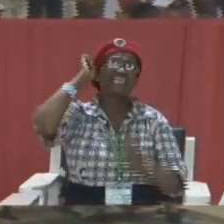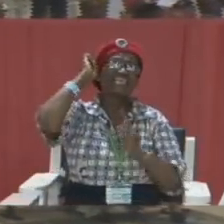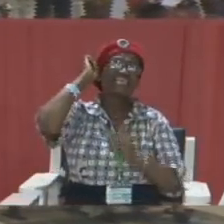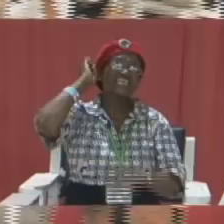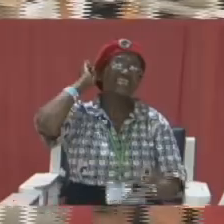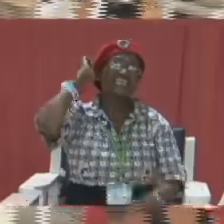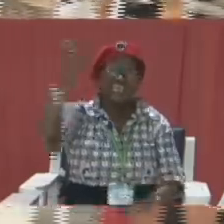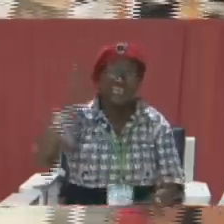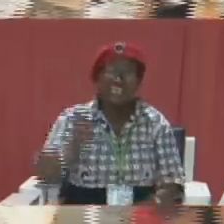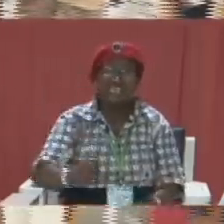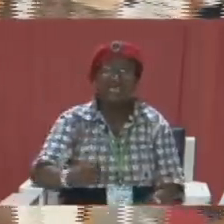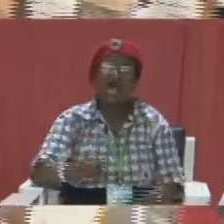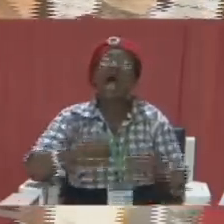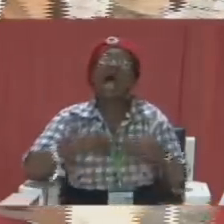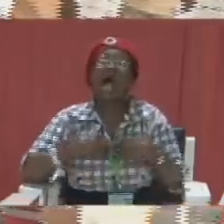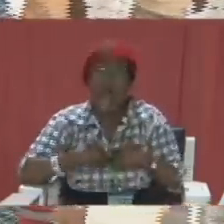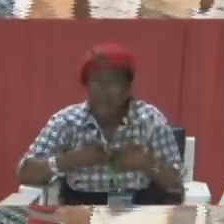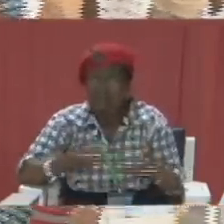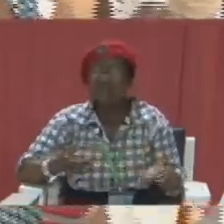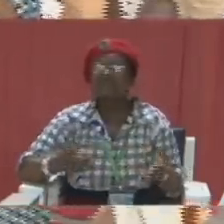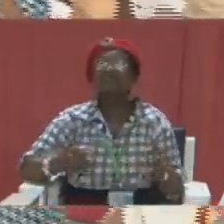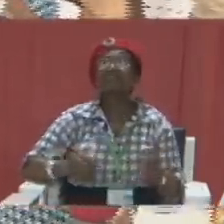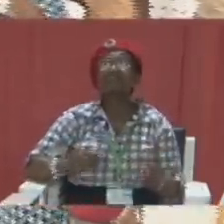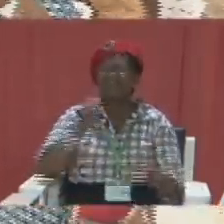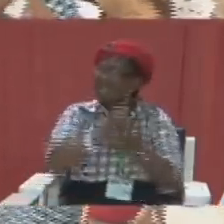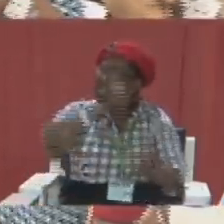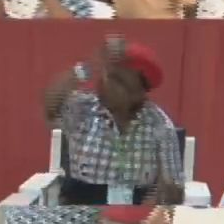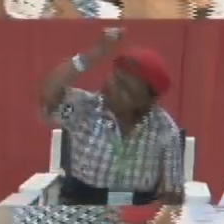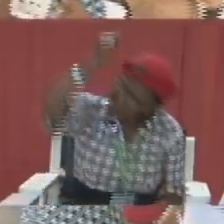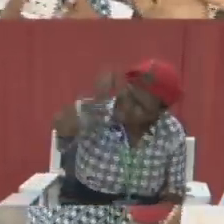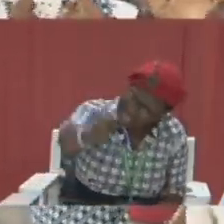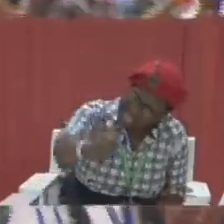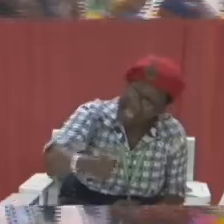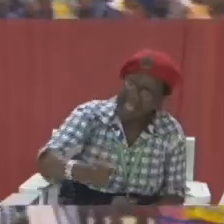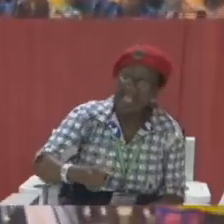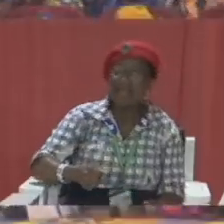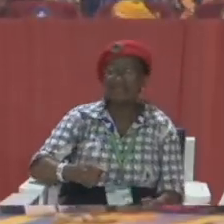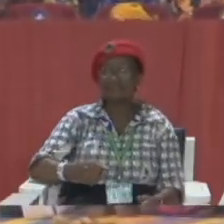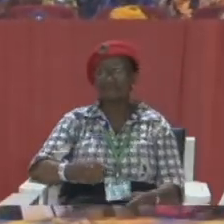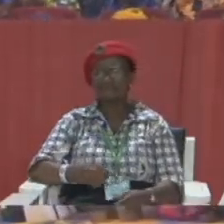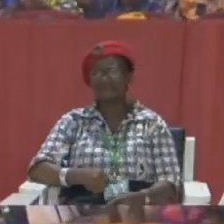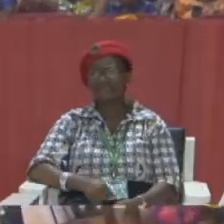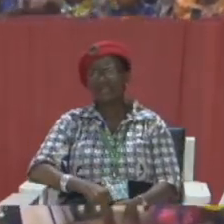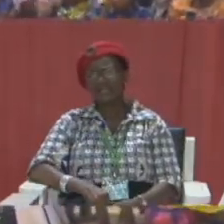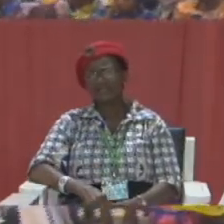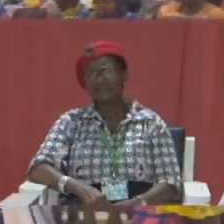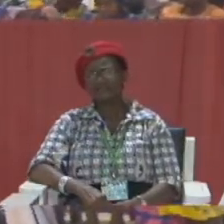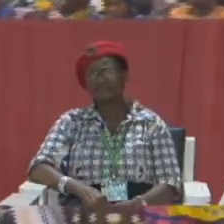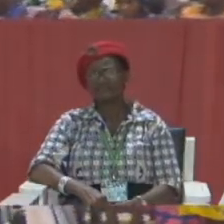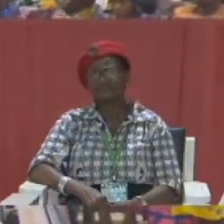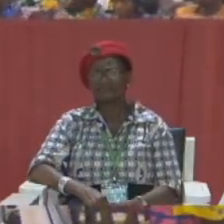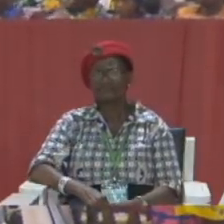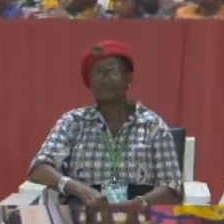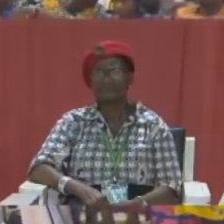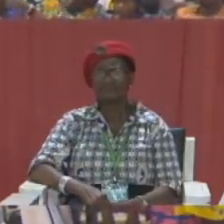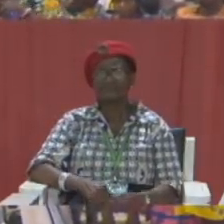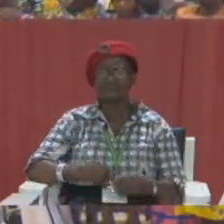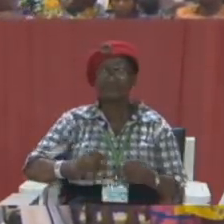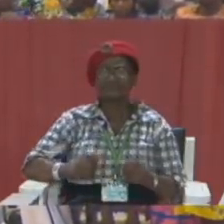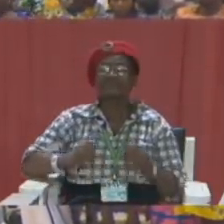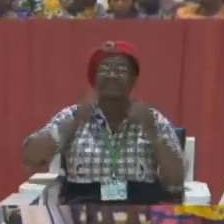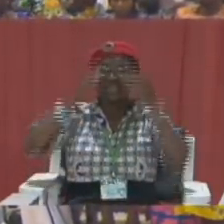Amen. Now, exceeding